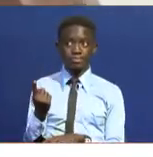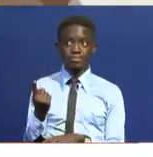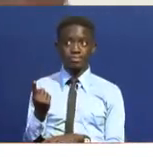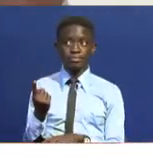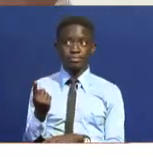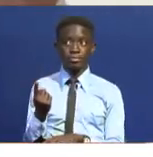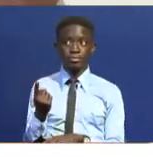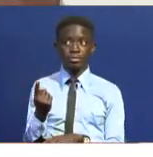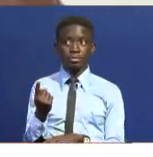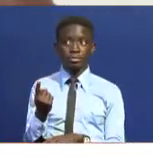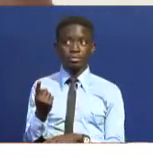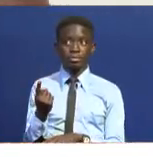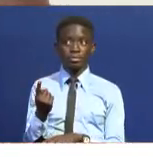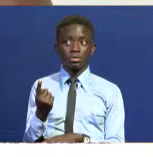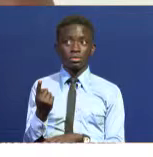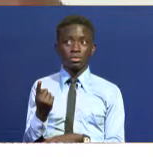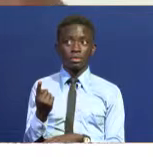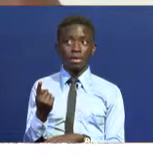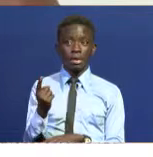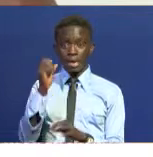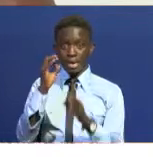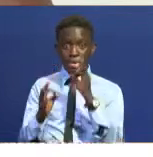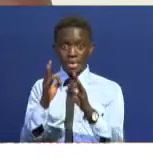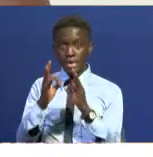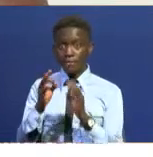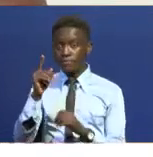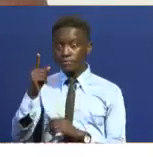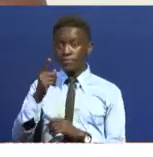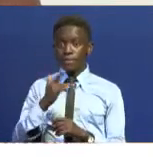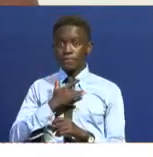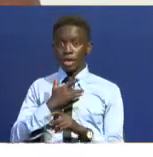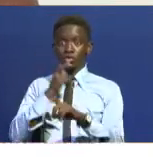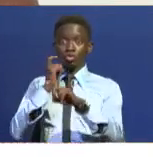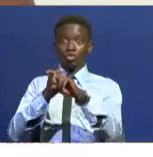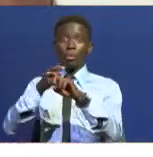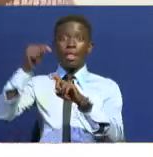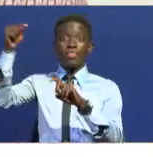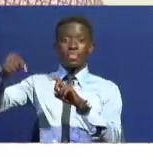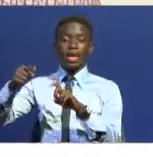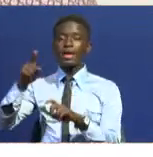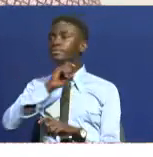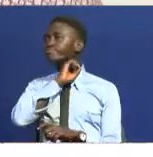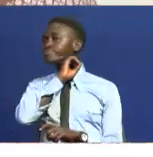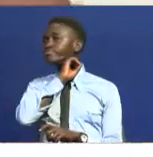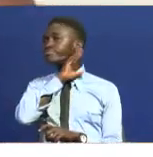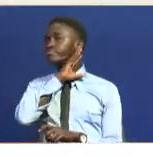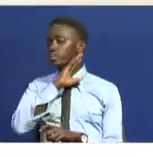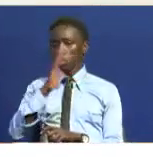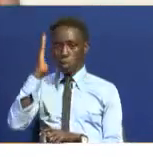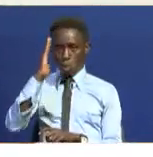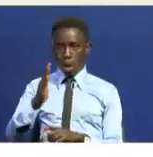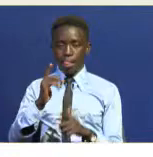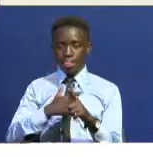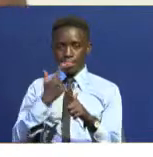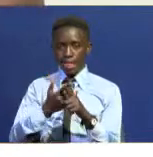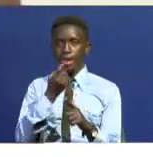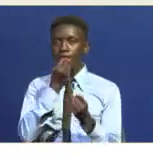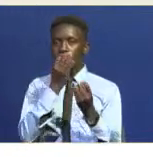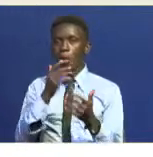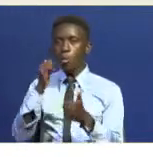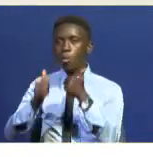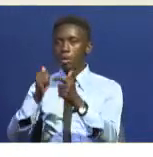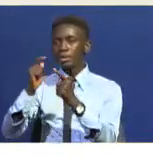there is a steel T, so it produces a sound, and also tells you the diameter. Wow. Like that. So you can know how many steel